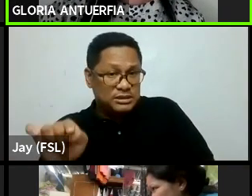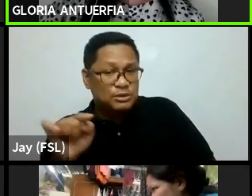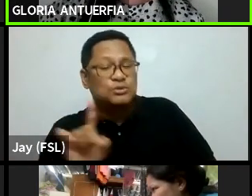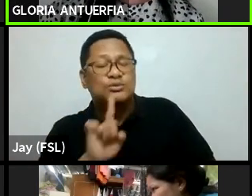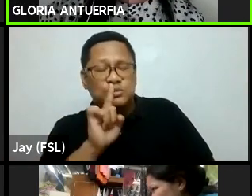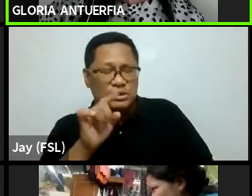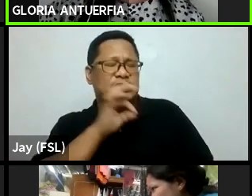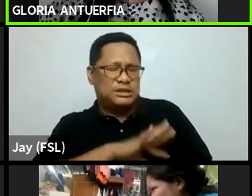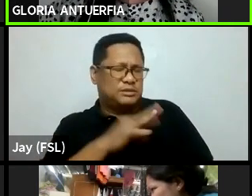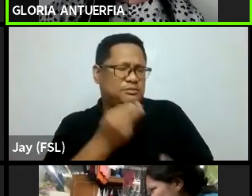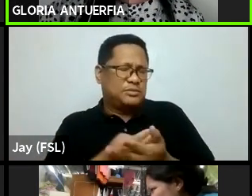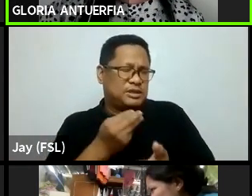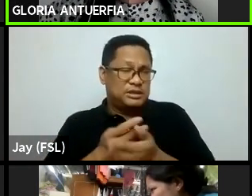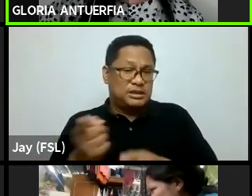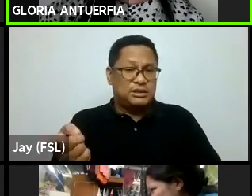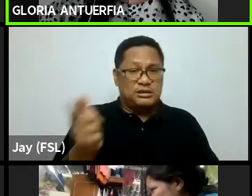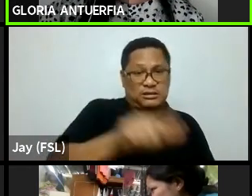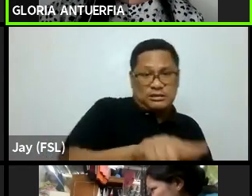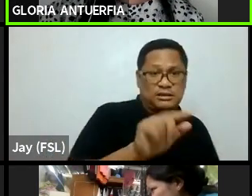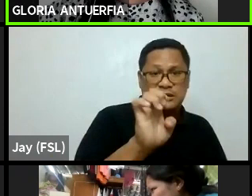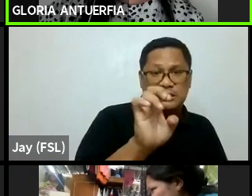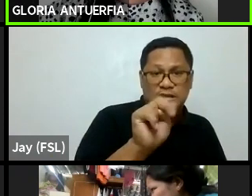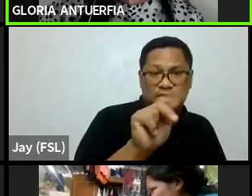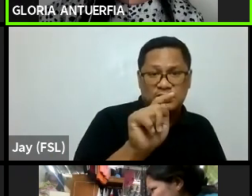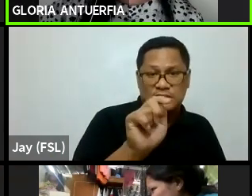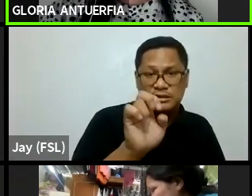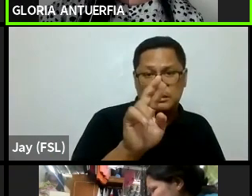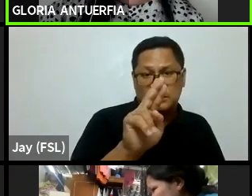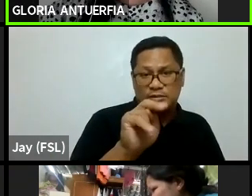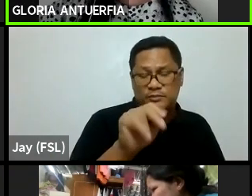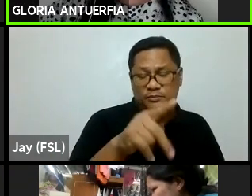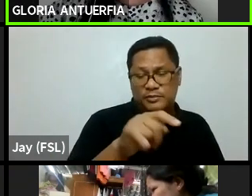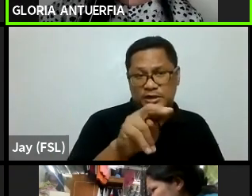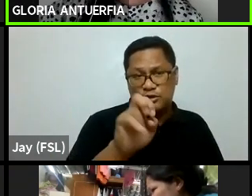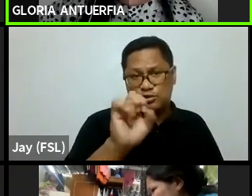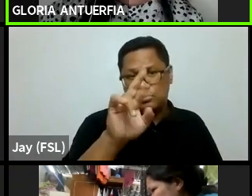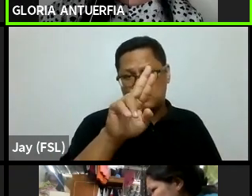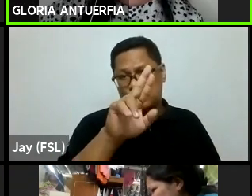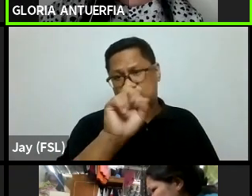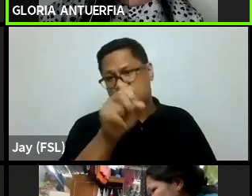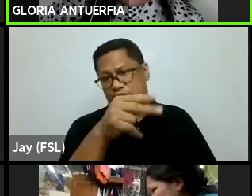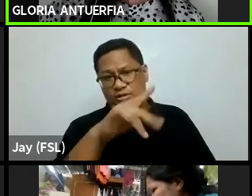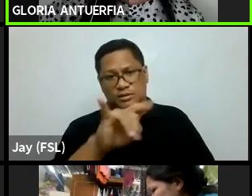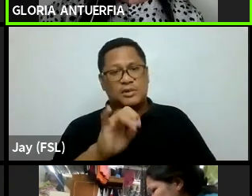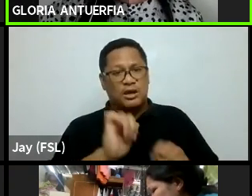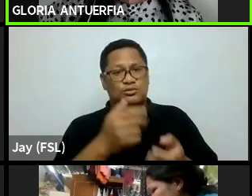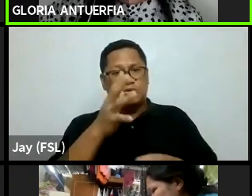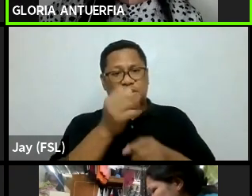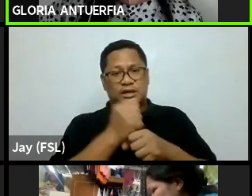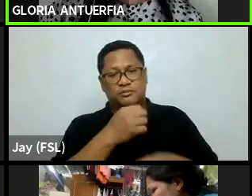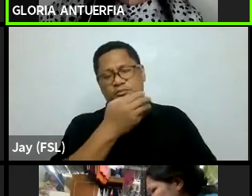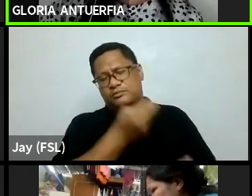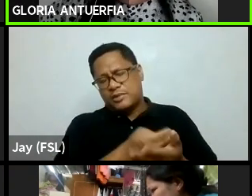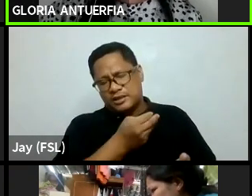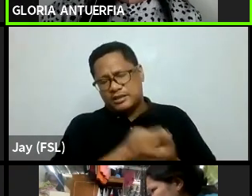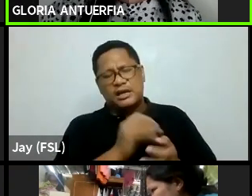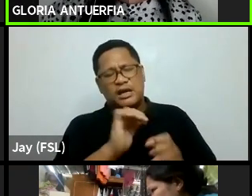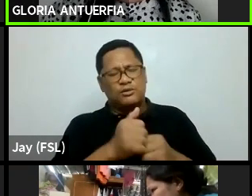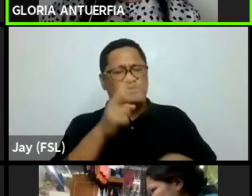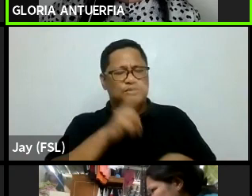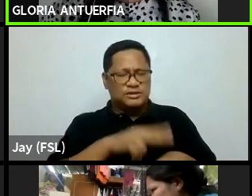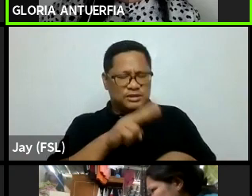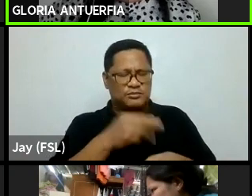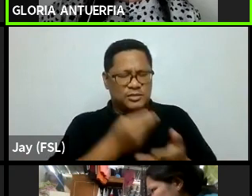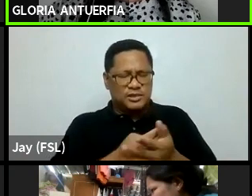earn money. Ang sa entrepreneurship is they teach us how to earn money, how to save money, and how to help